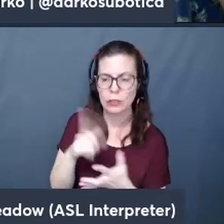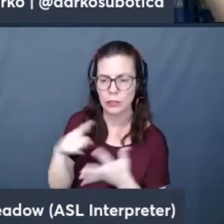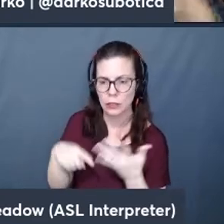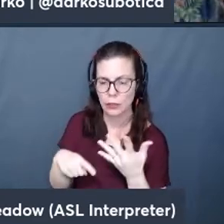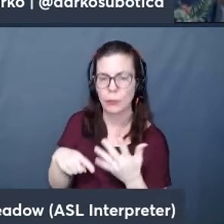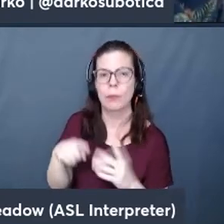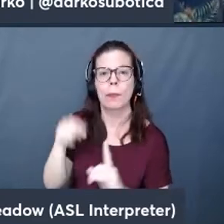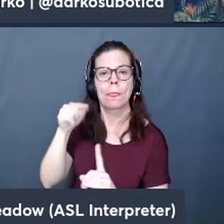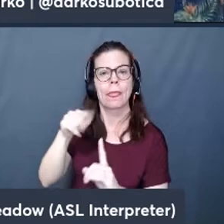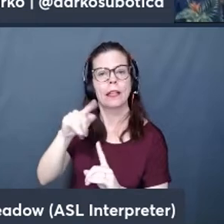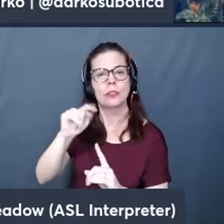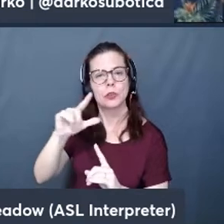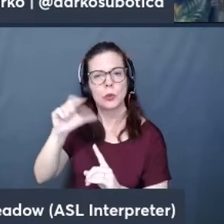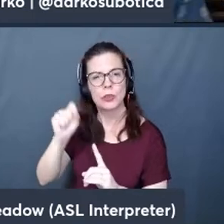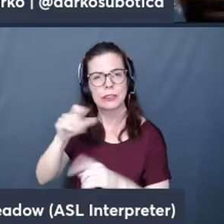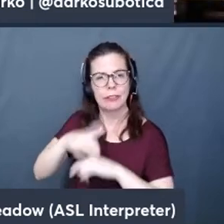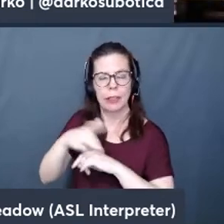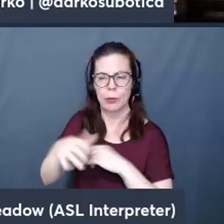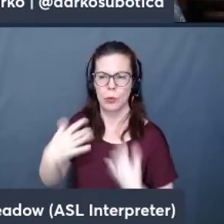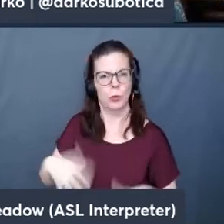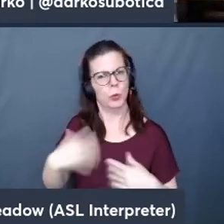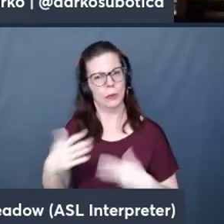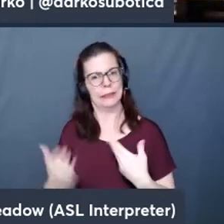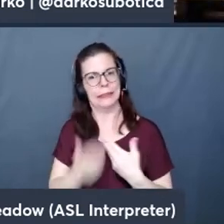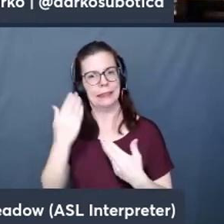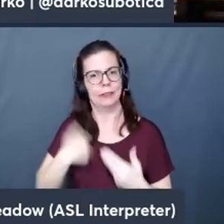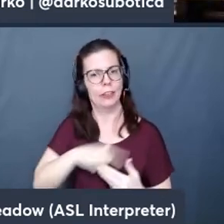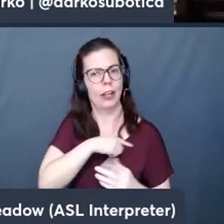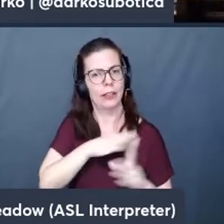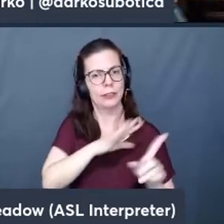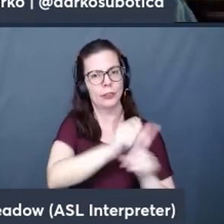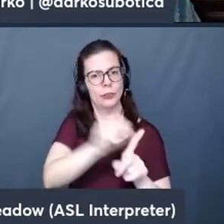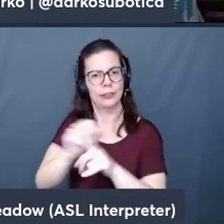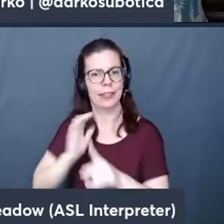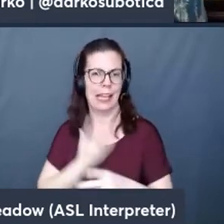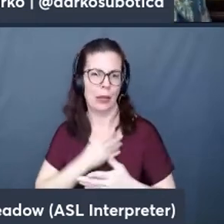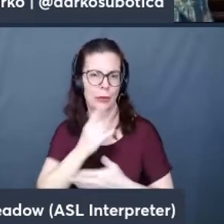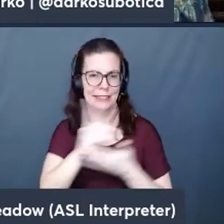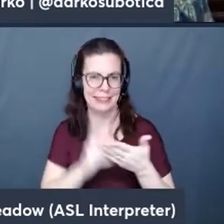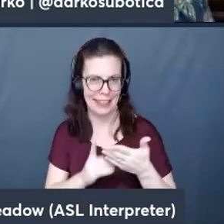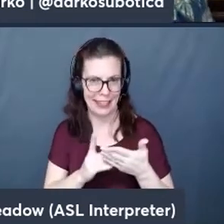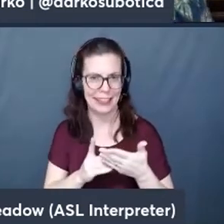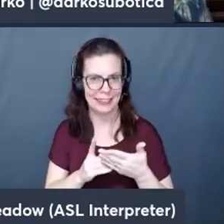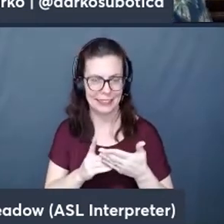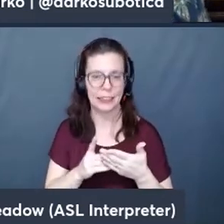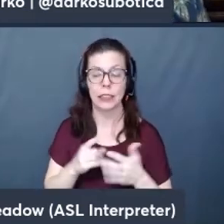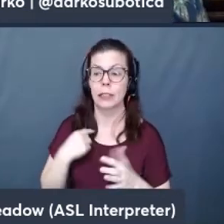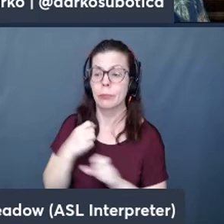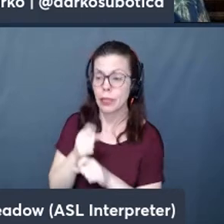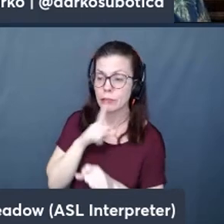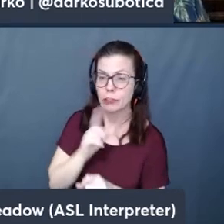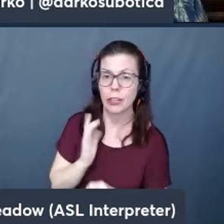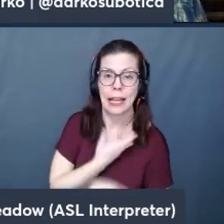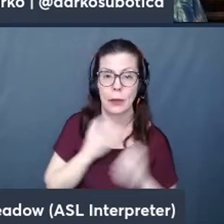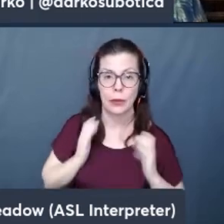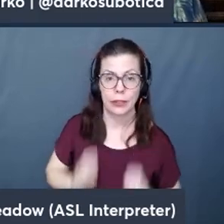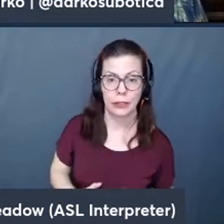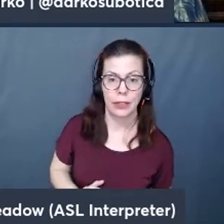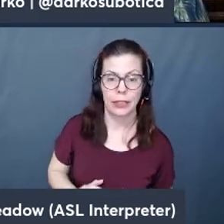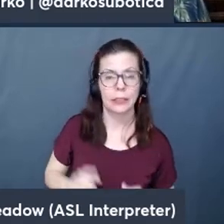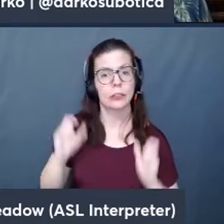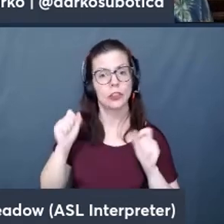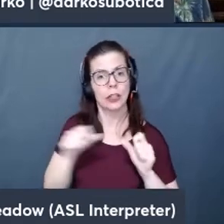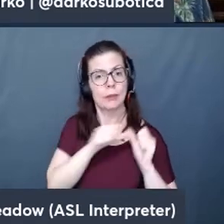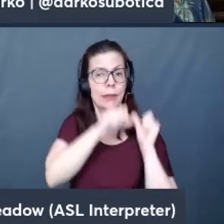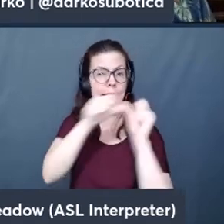tools available made it really easy for us to achieve the design we were looking for, and ensuring our clients could